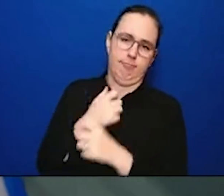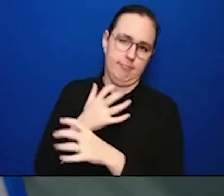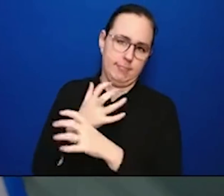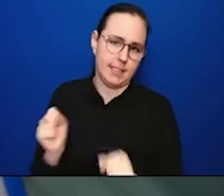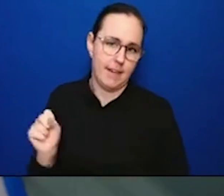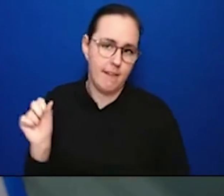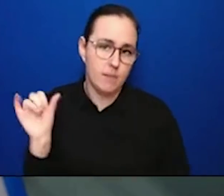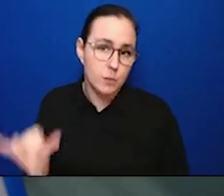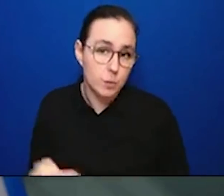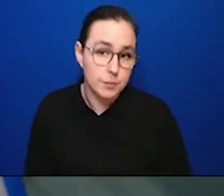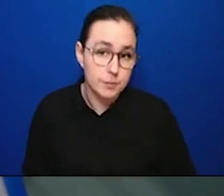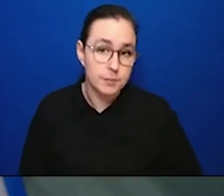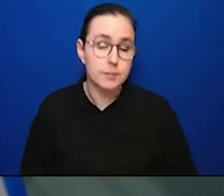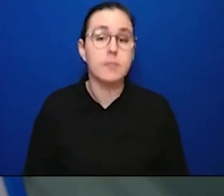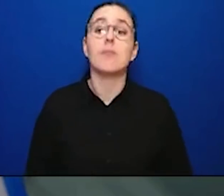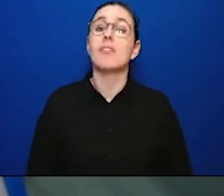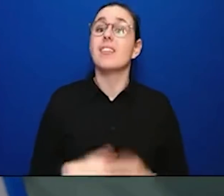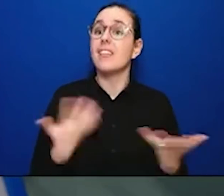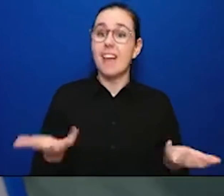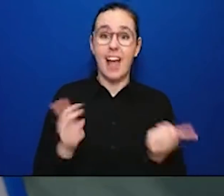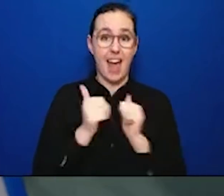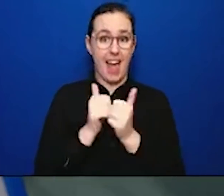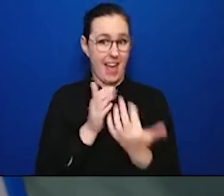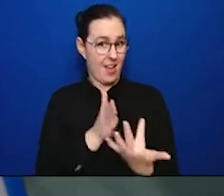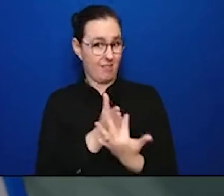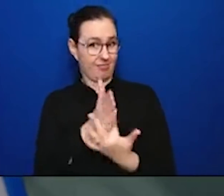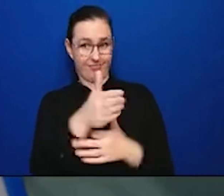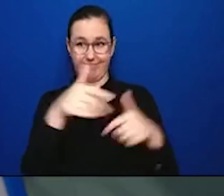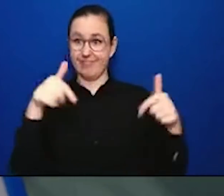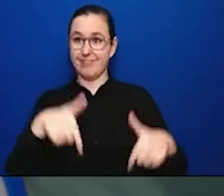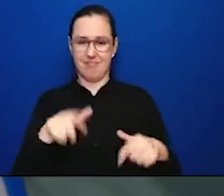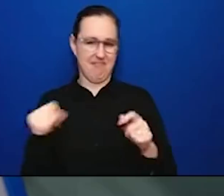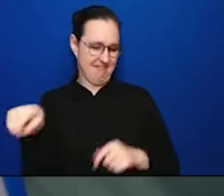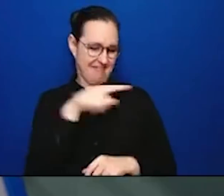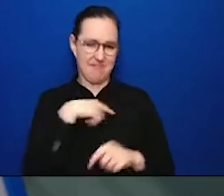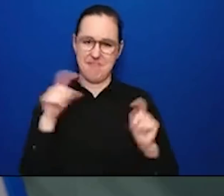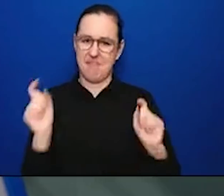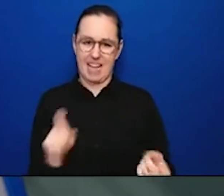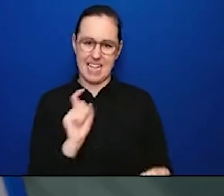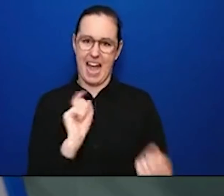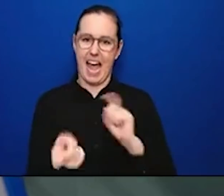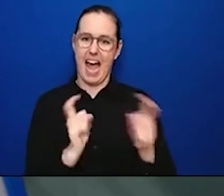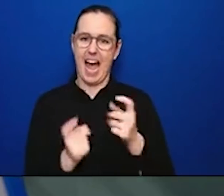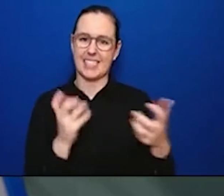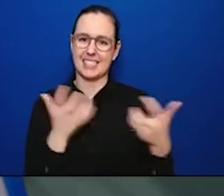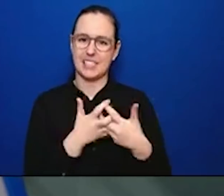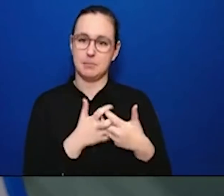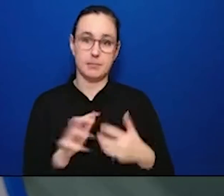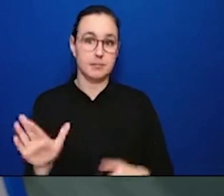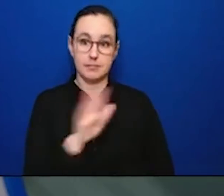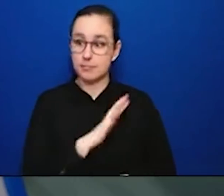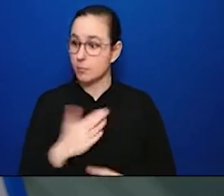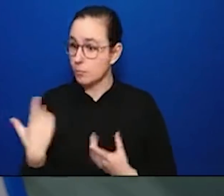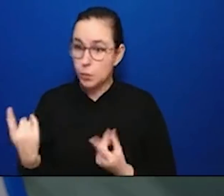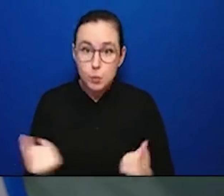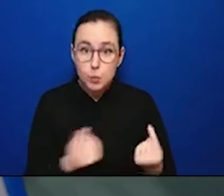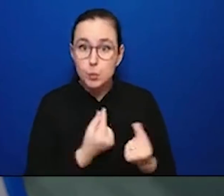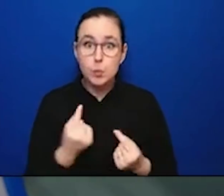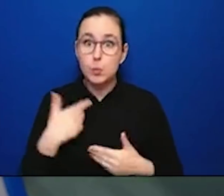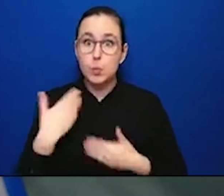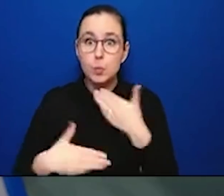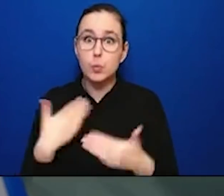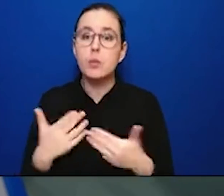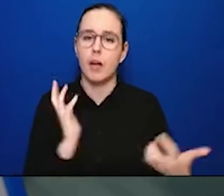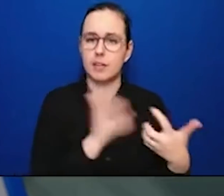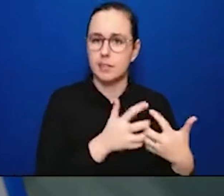along, adapting our practices and actions, adhering to public health orders, and accepting the public health